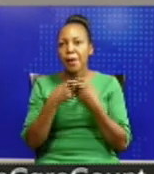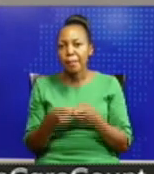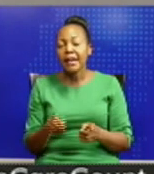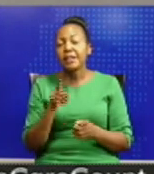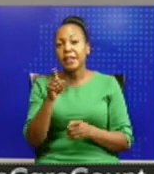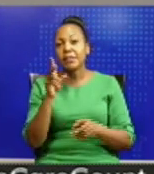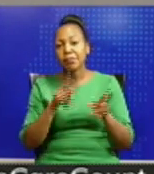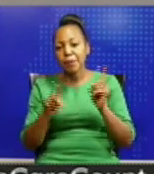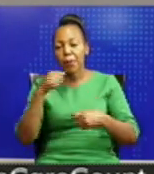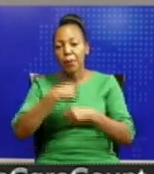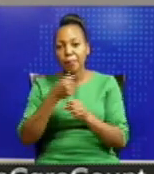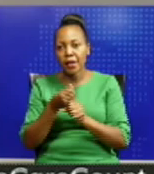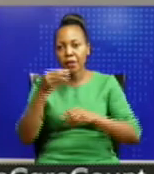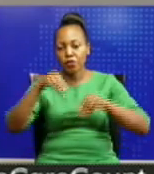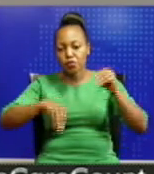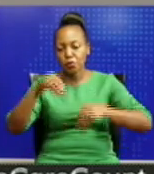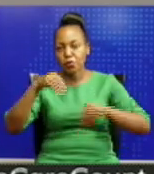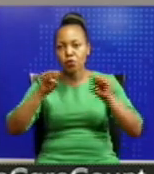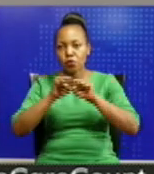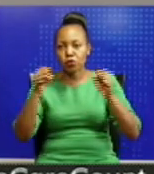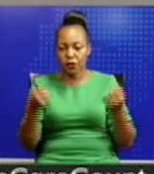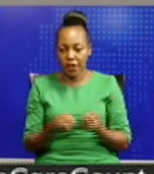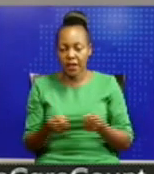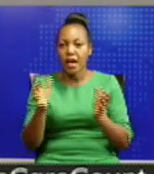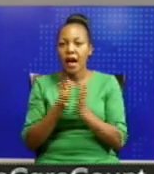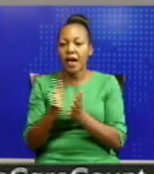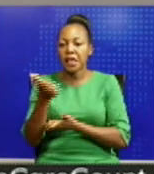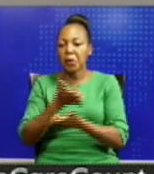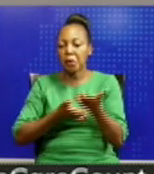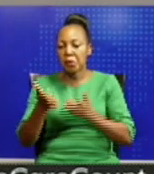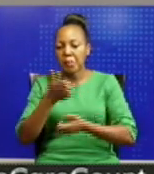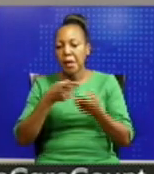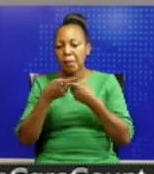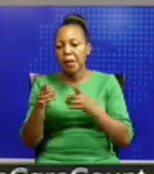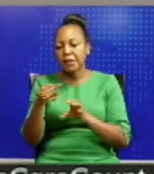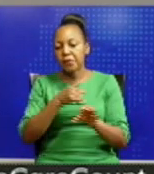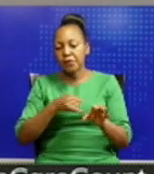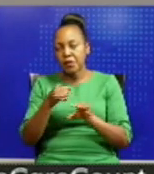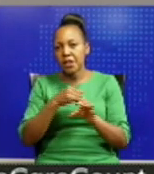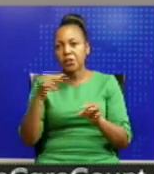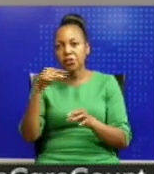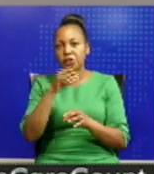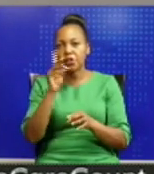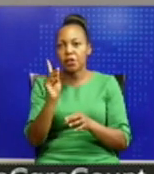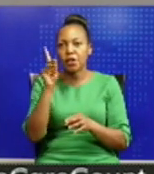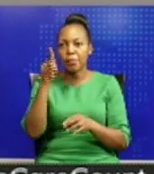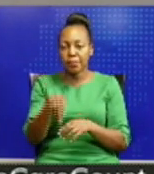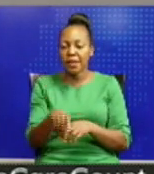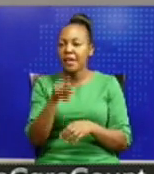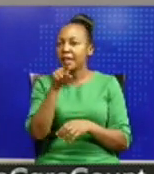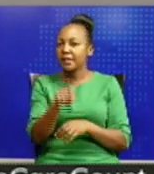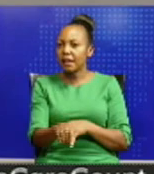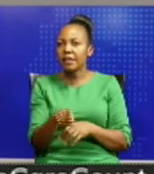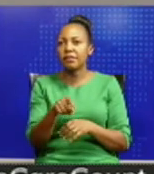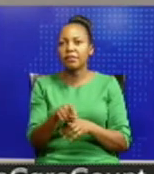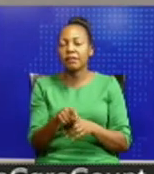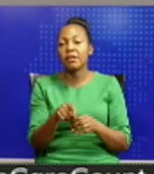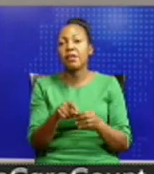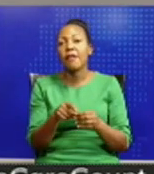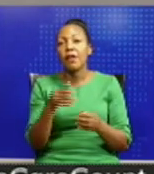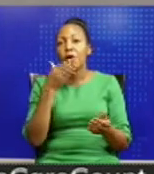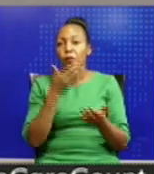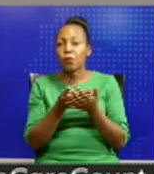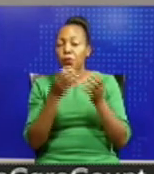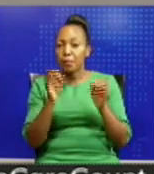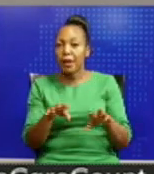invaluable contribution to society and the economy, it is not included in official GDP calculations. Very callous and remains largely absent